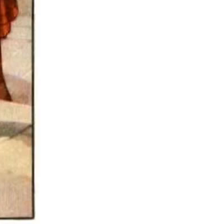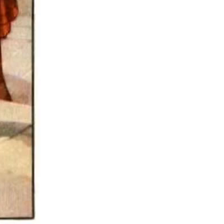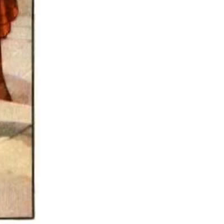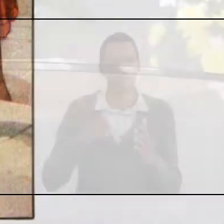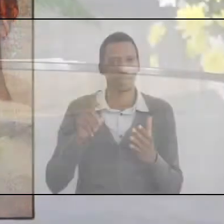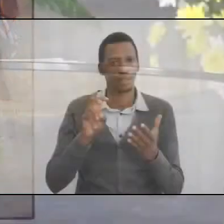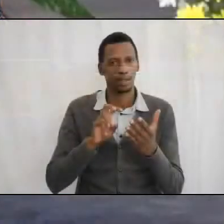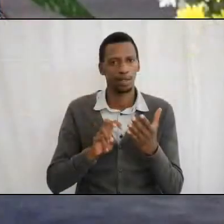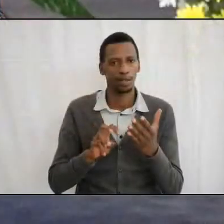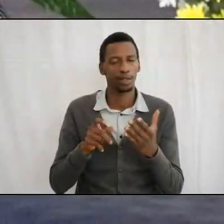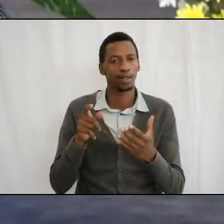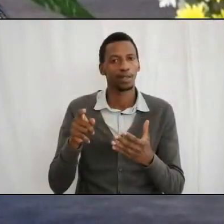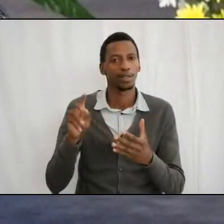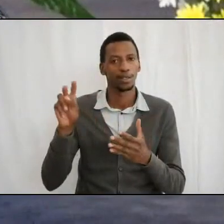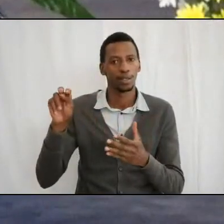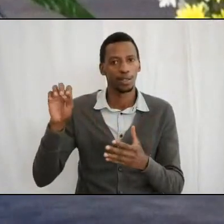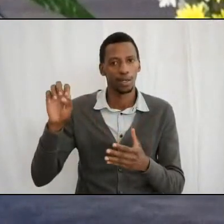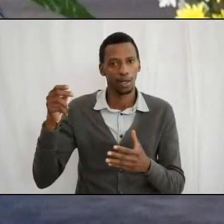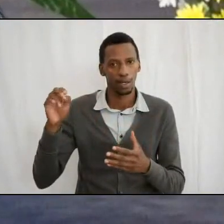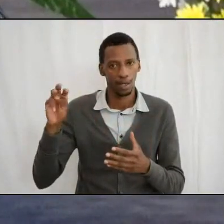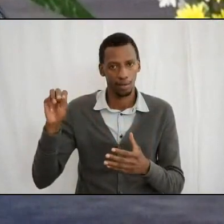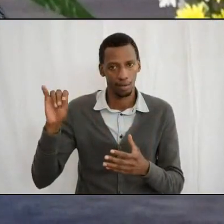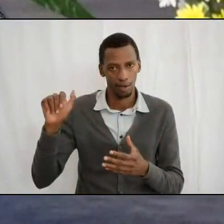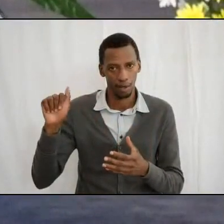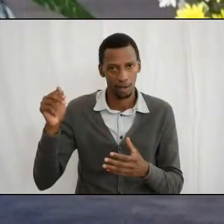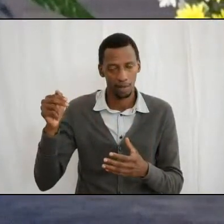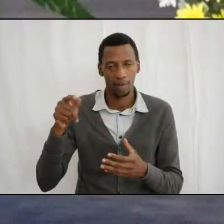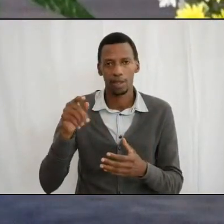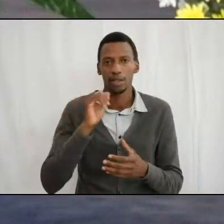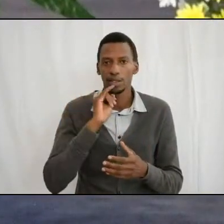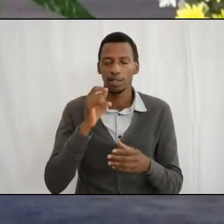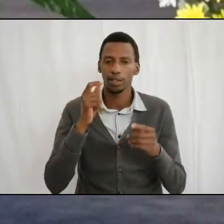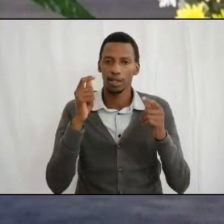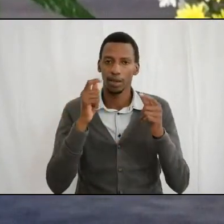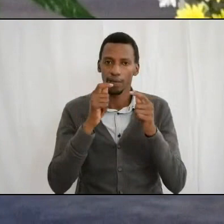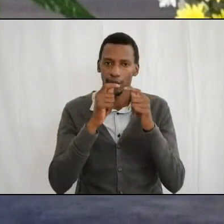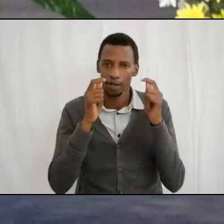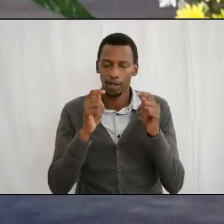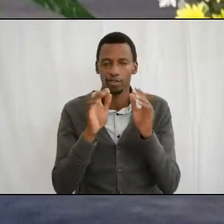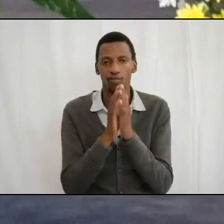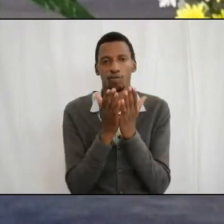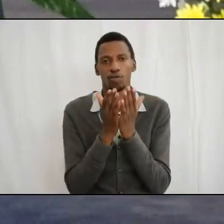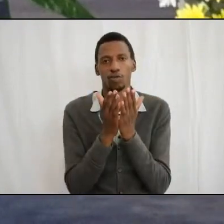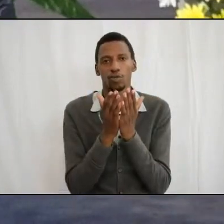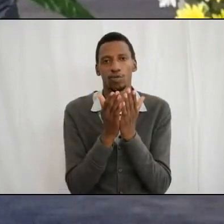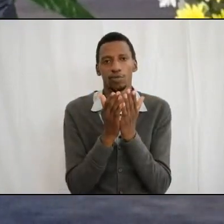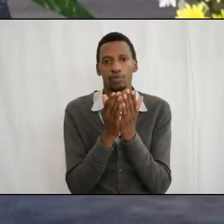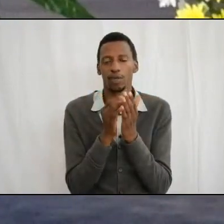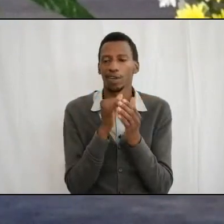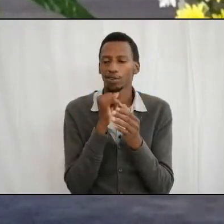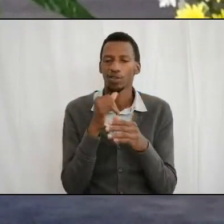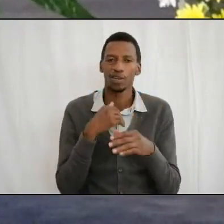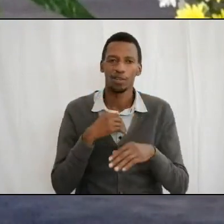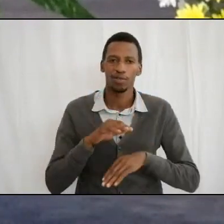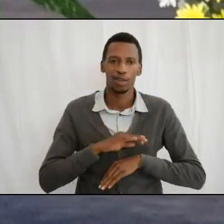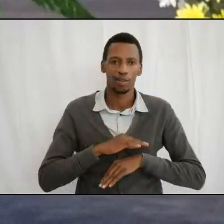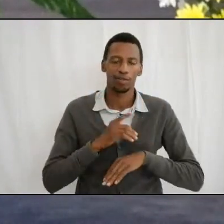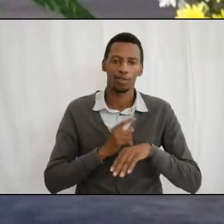is a textbook. It is a textbook in leadership. And we don't have time to really go